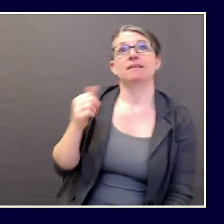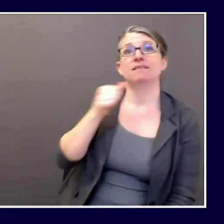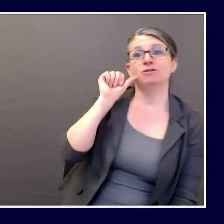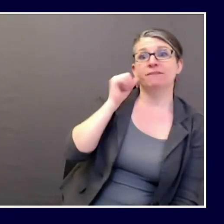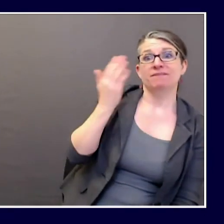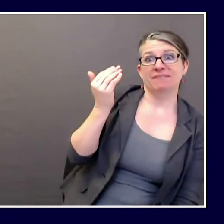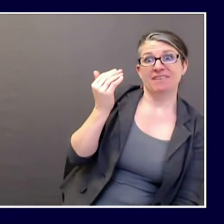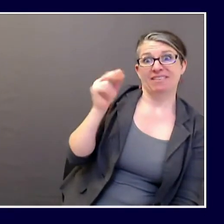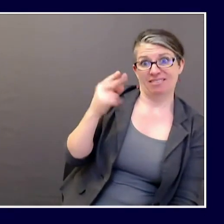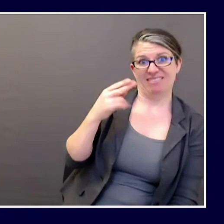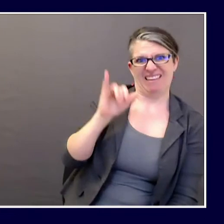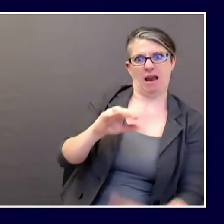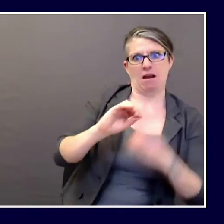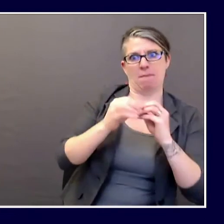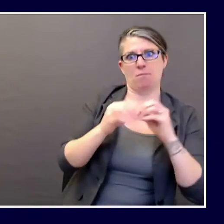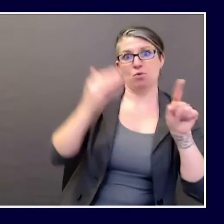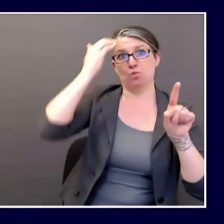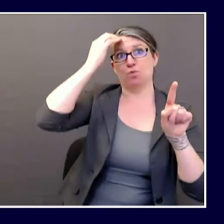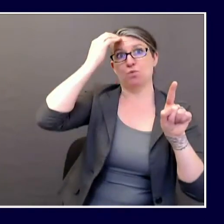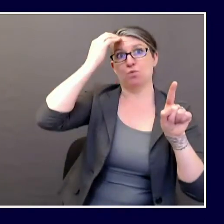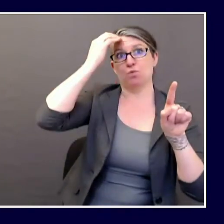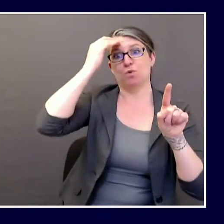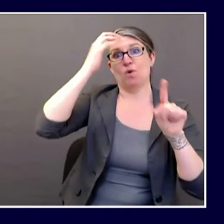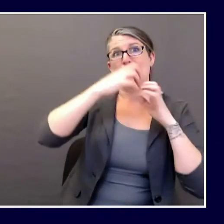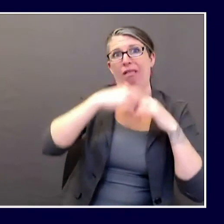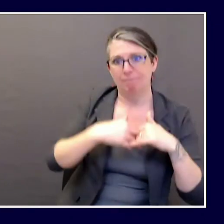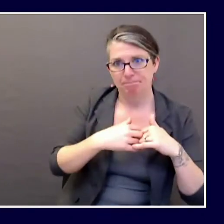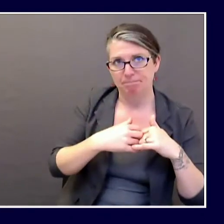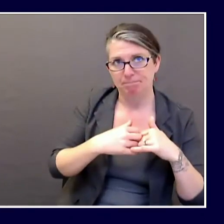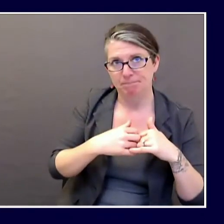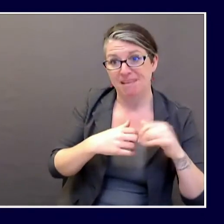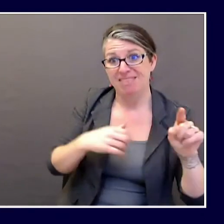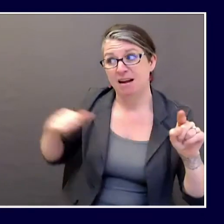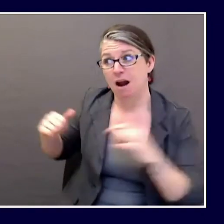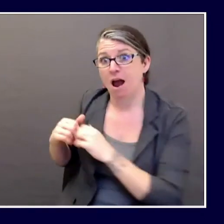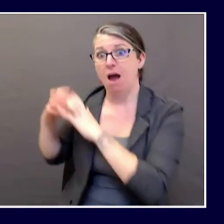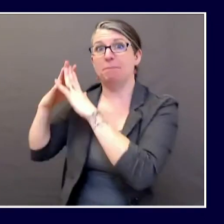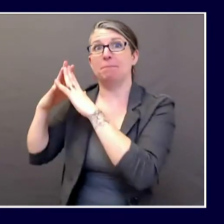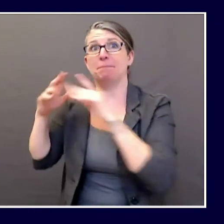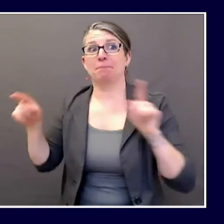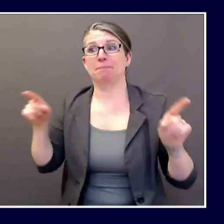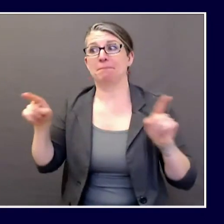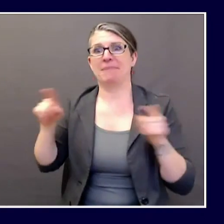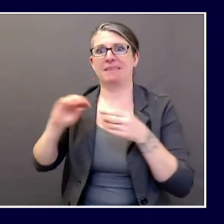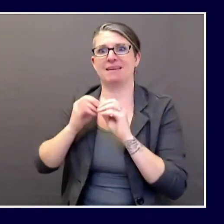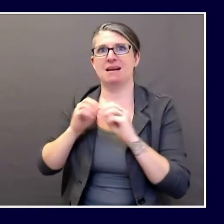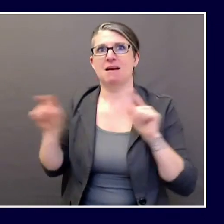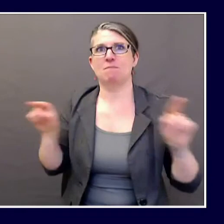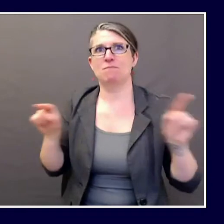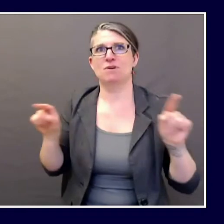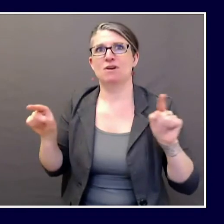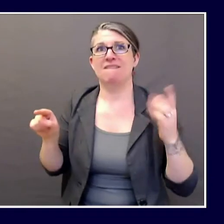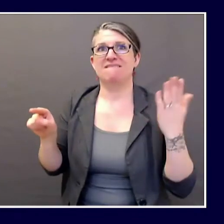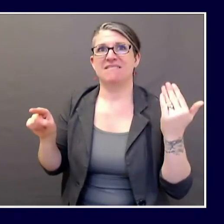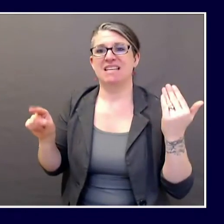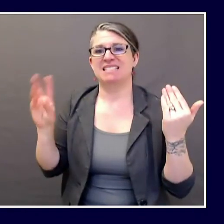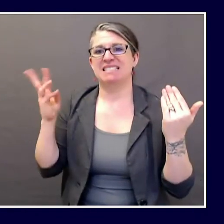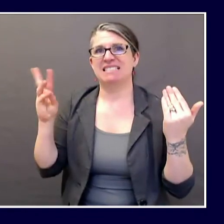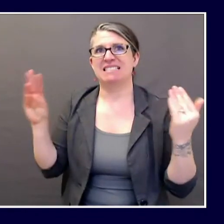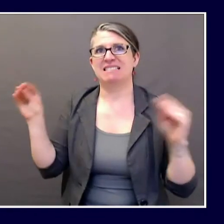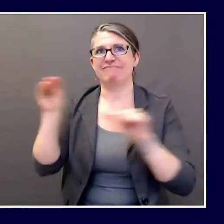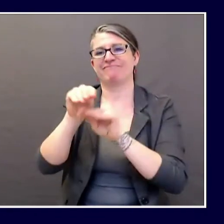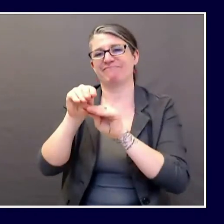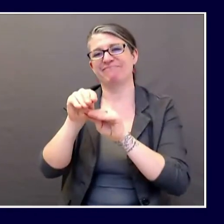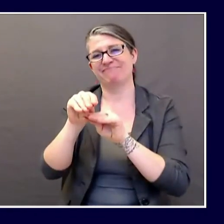back online today. So when it gets updated, it gets updated with yesterday's data. But if not, Chris, we'll make sure